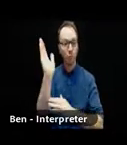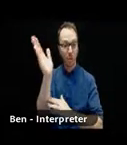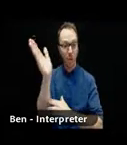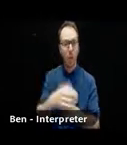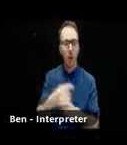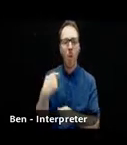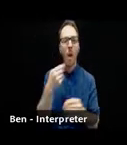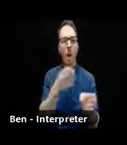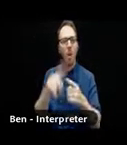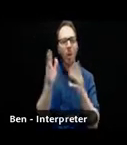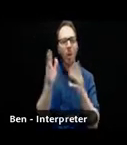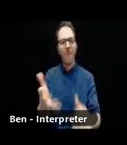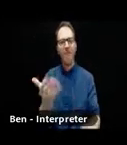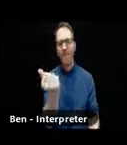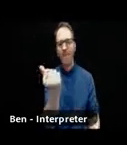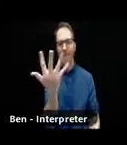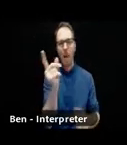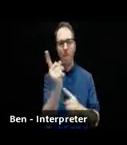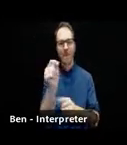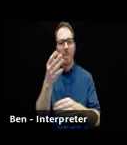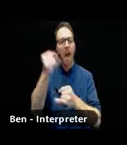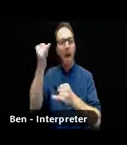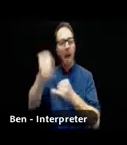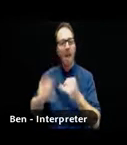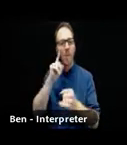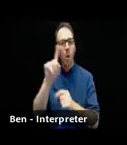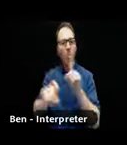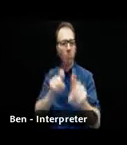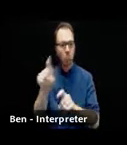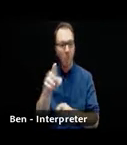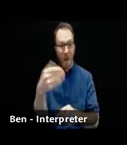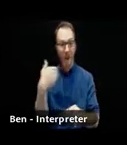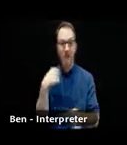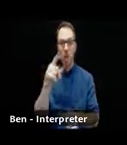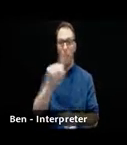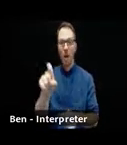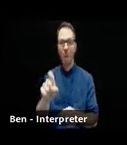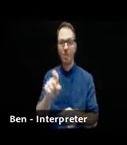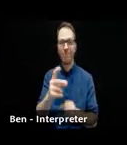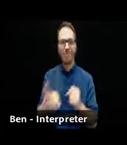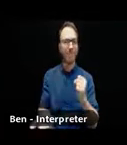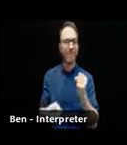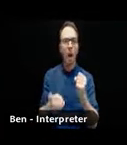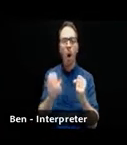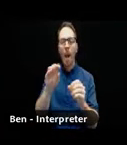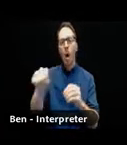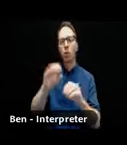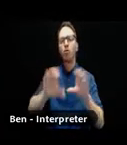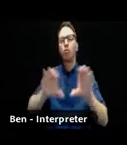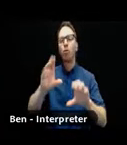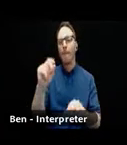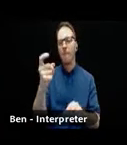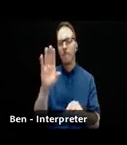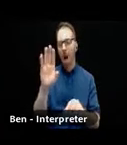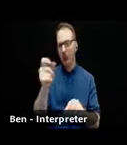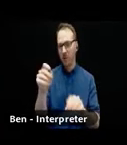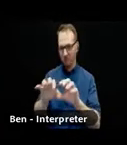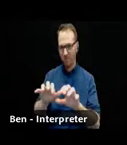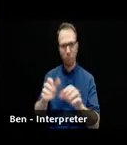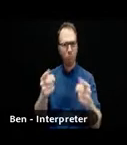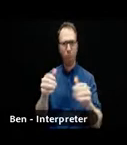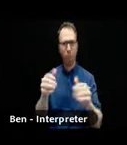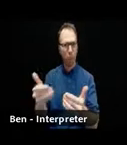plan to leave about 15 minutes at the end for questions. So if you have questions, please put them in the chat box, and we'll be monitoring